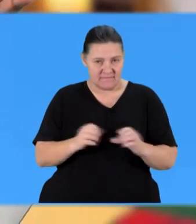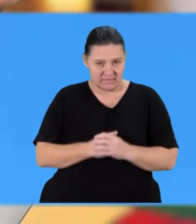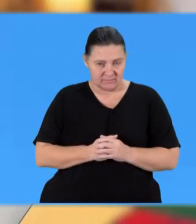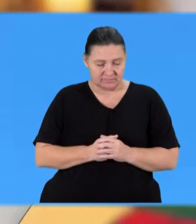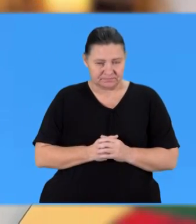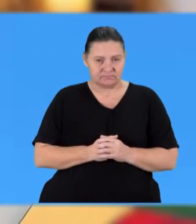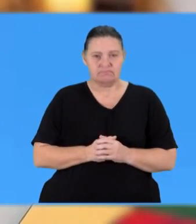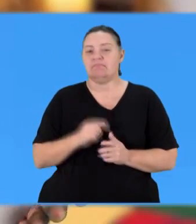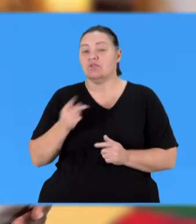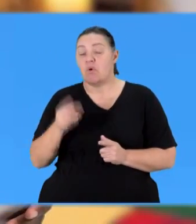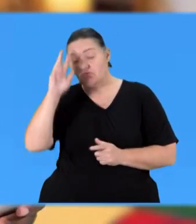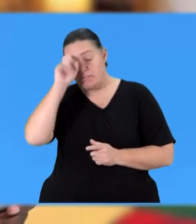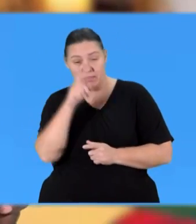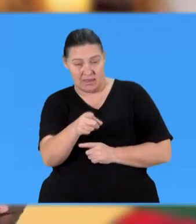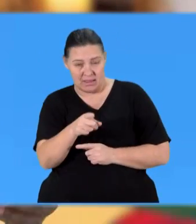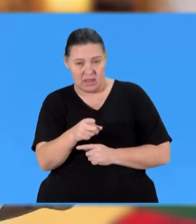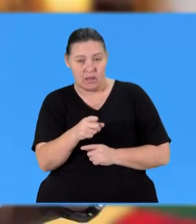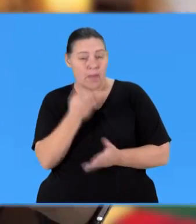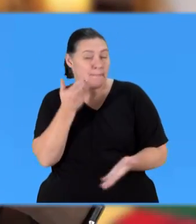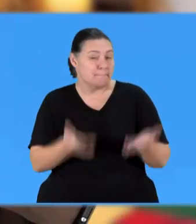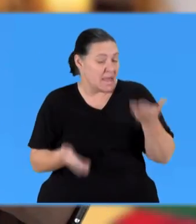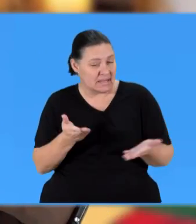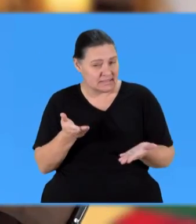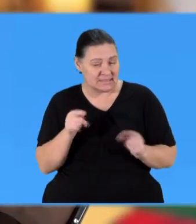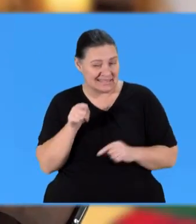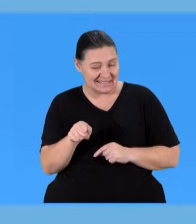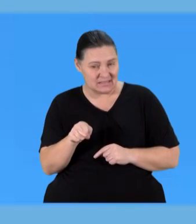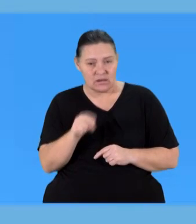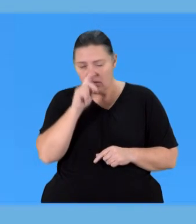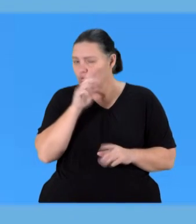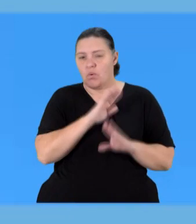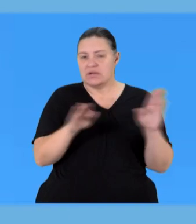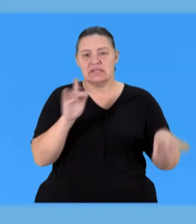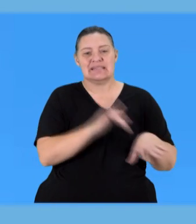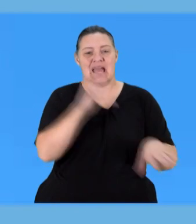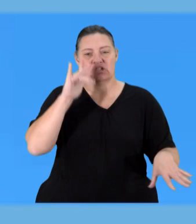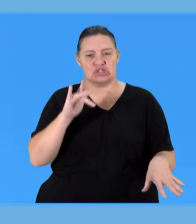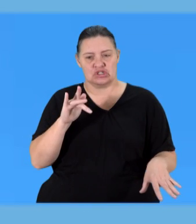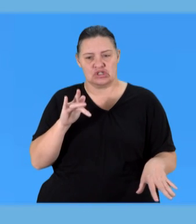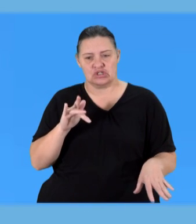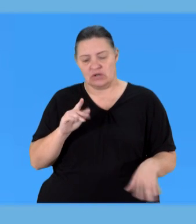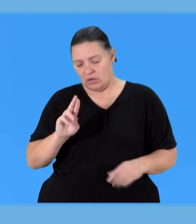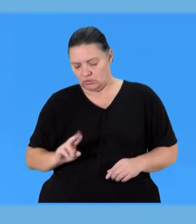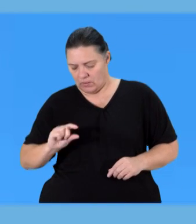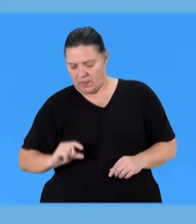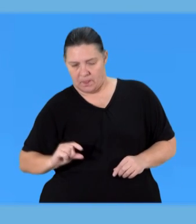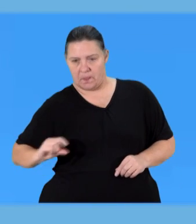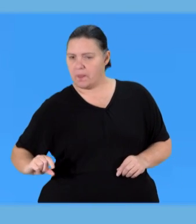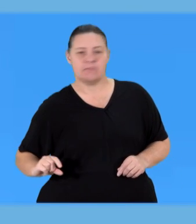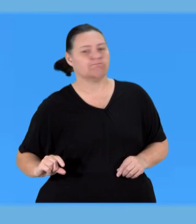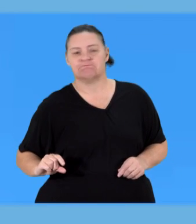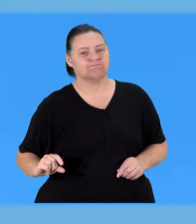right-hand side. And remember also that when we are balancing the equation, we do not touch these two that is to the